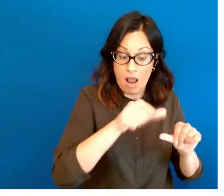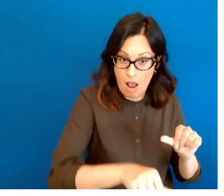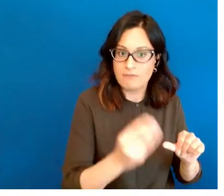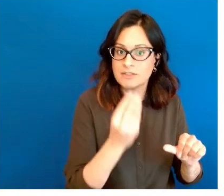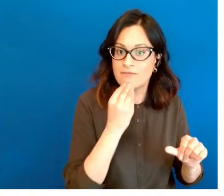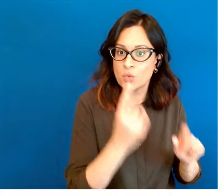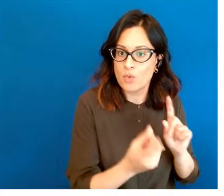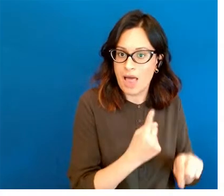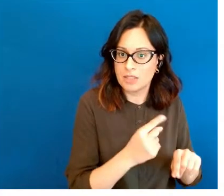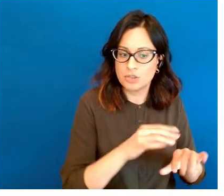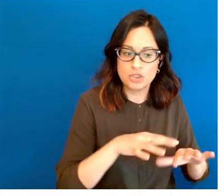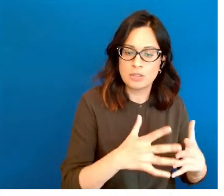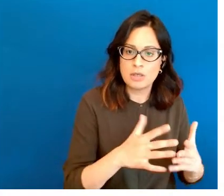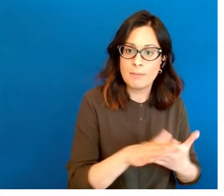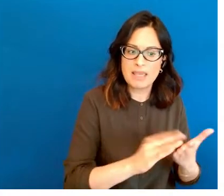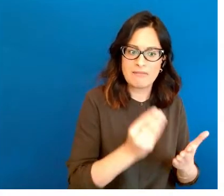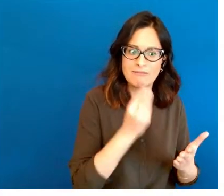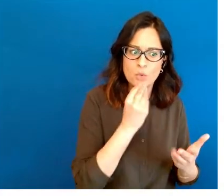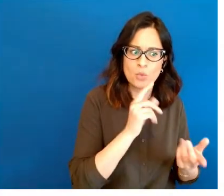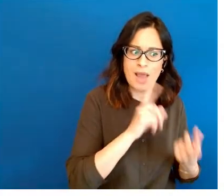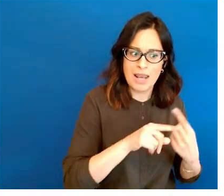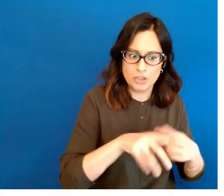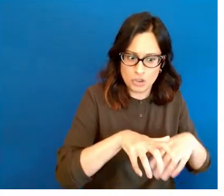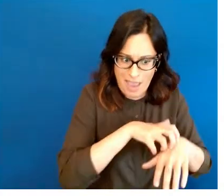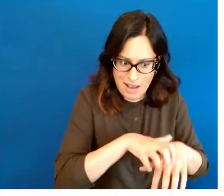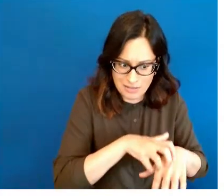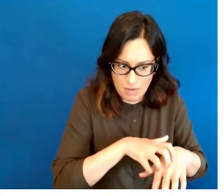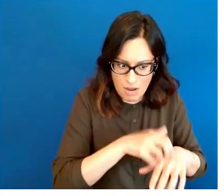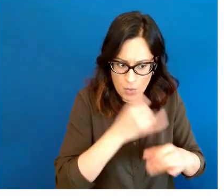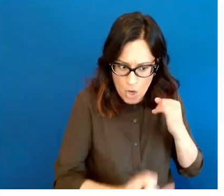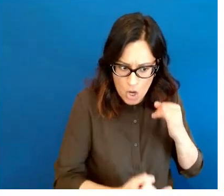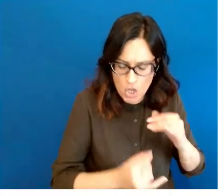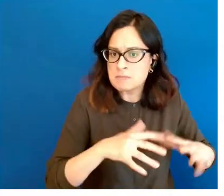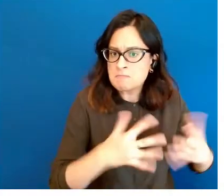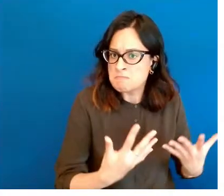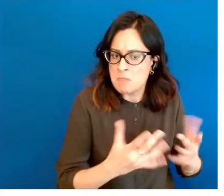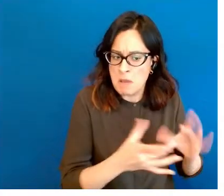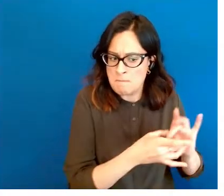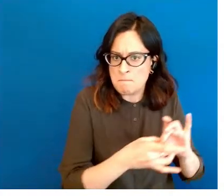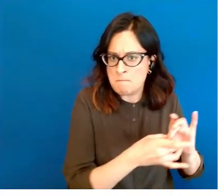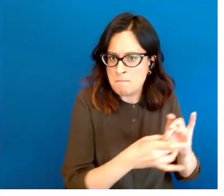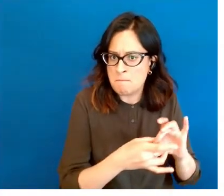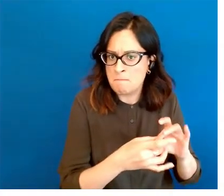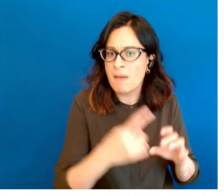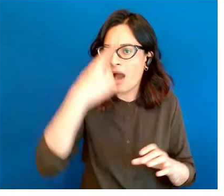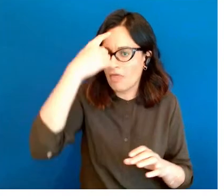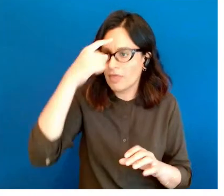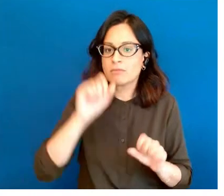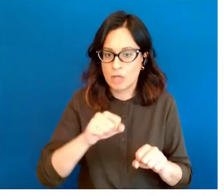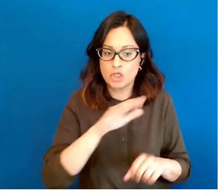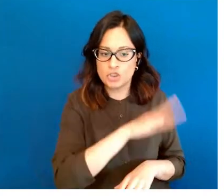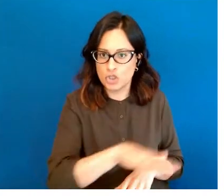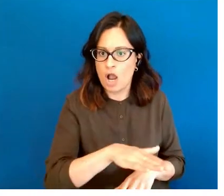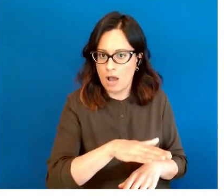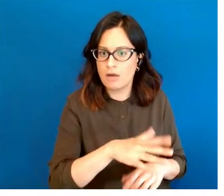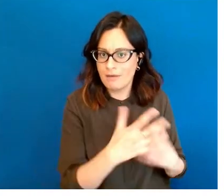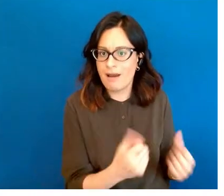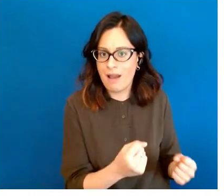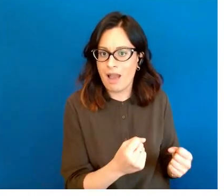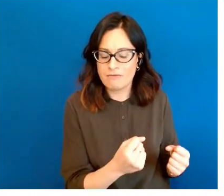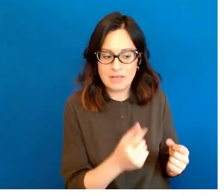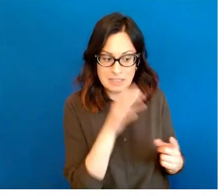than necessarily food allergy makes eczema worse. But I think there's a merit in childhood to doing